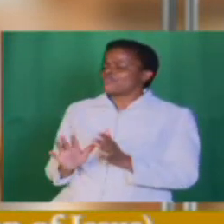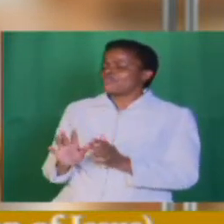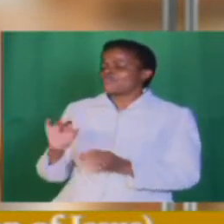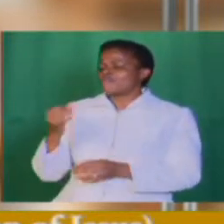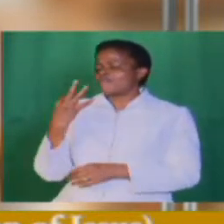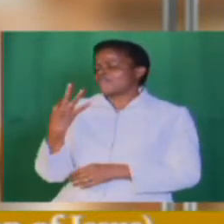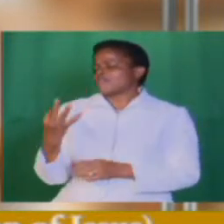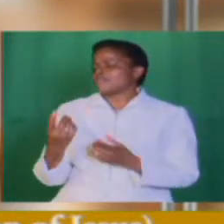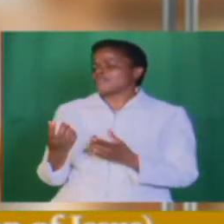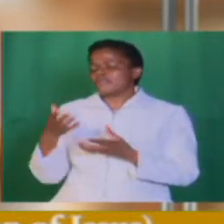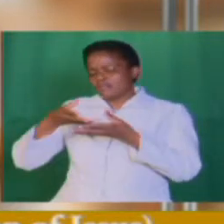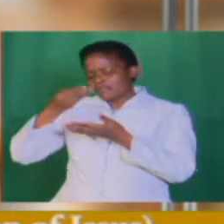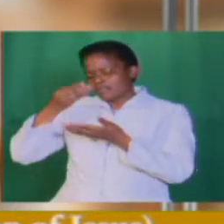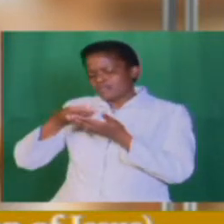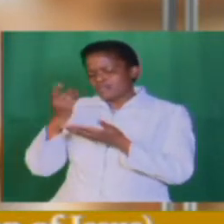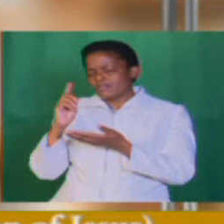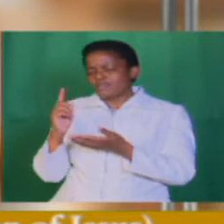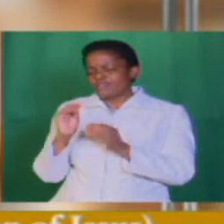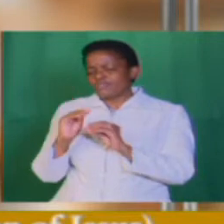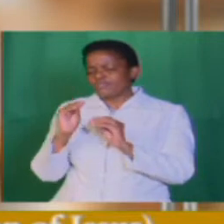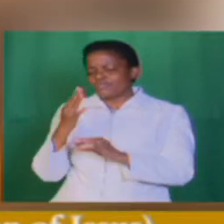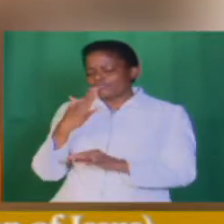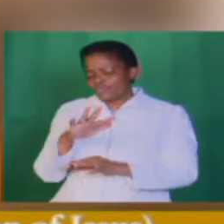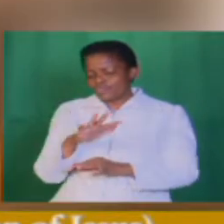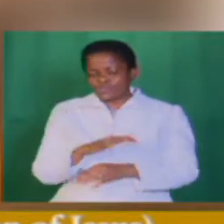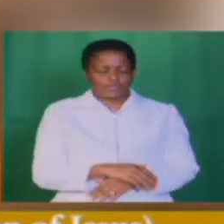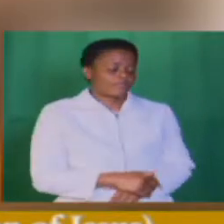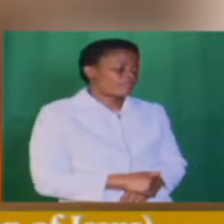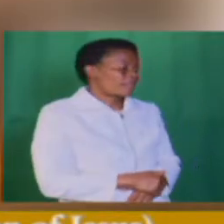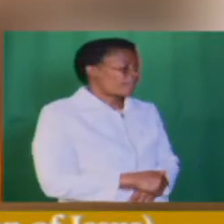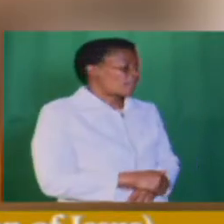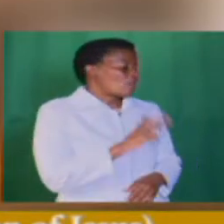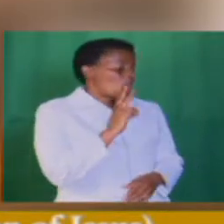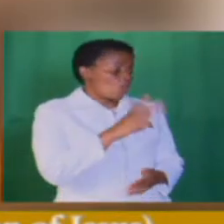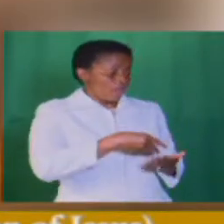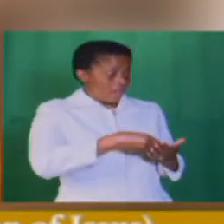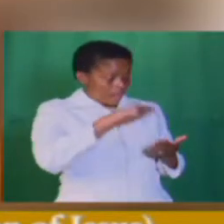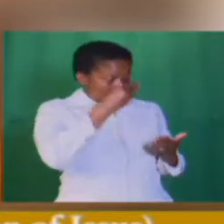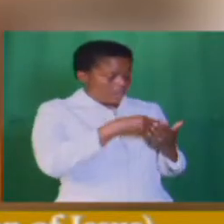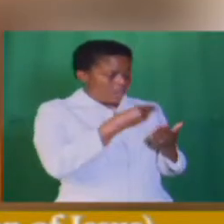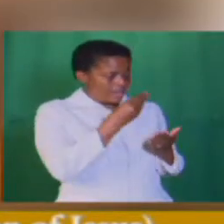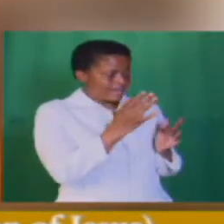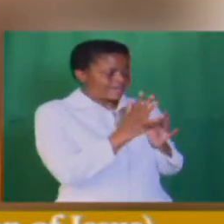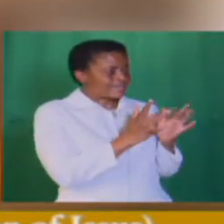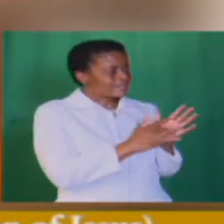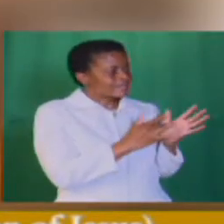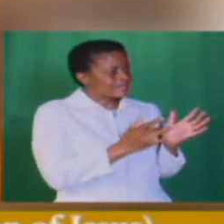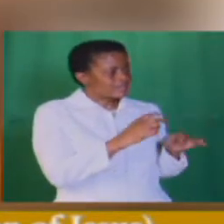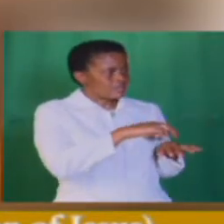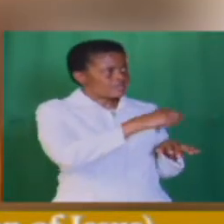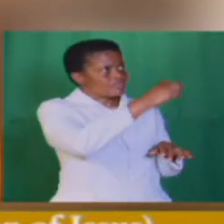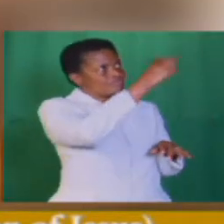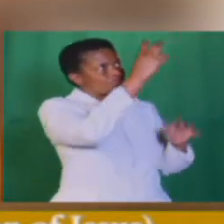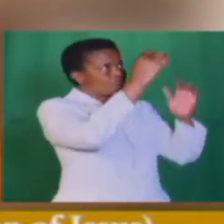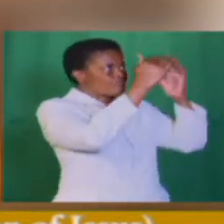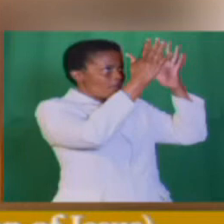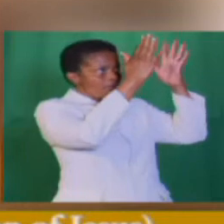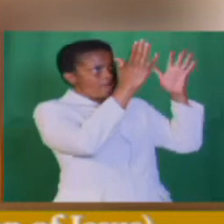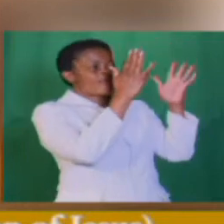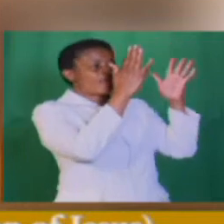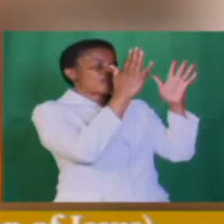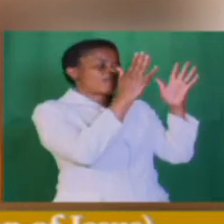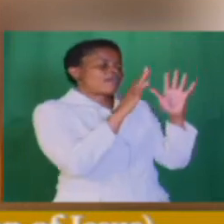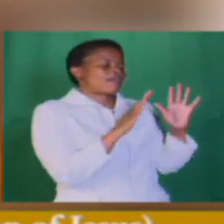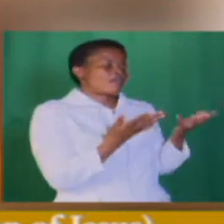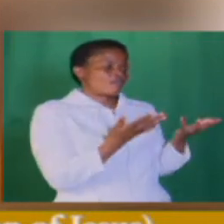to have learned by the end of this lesson? They would have learned how Jesus went up to heaven. Okay. Or ascended, actually.